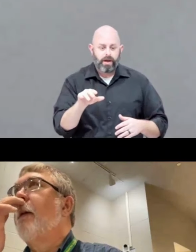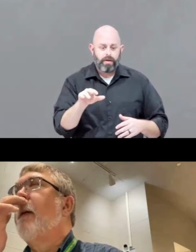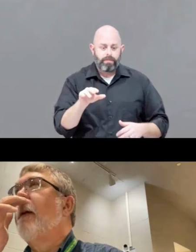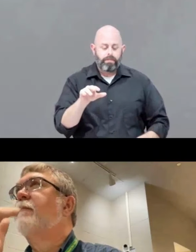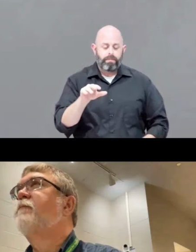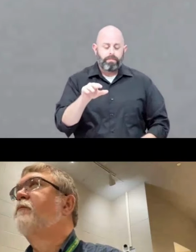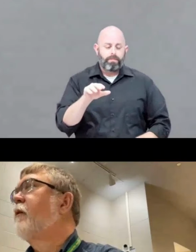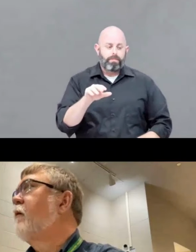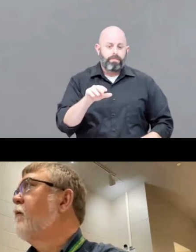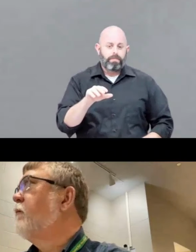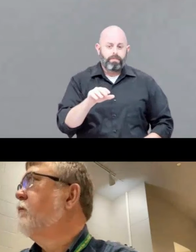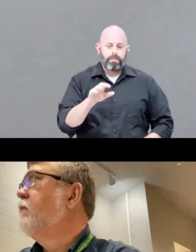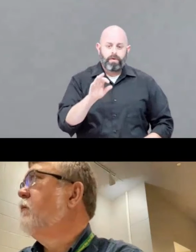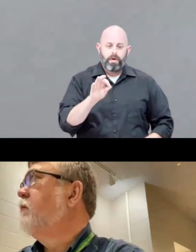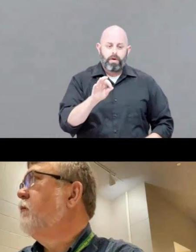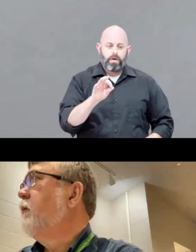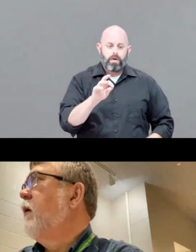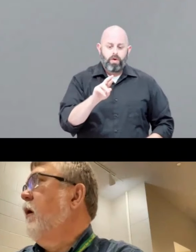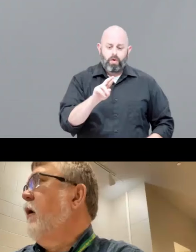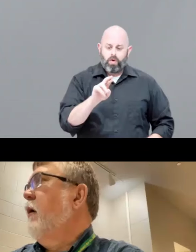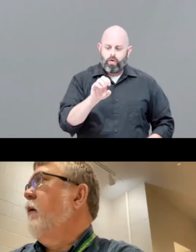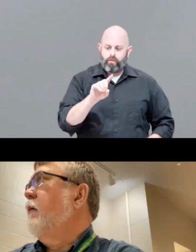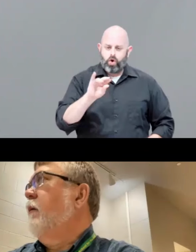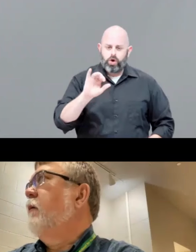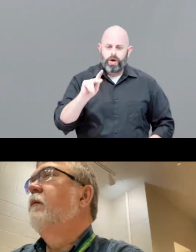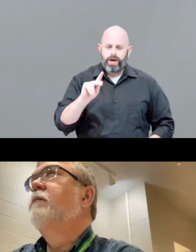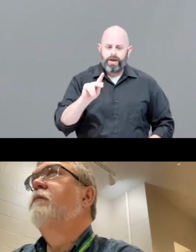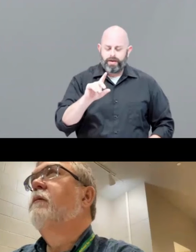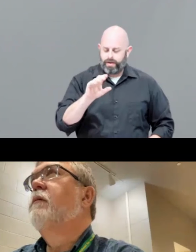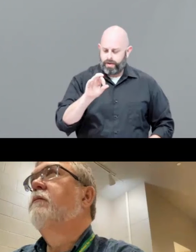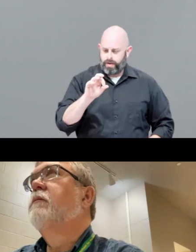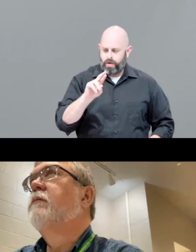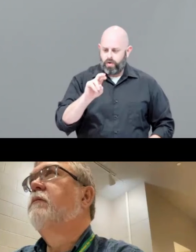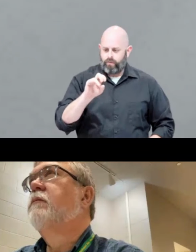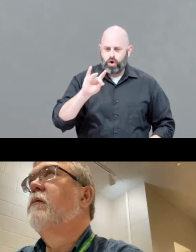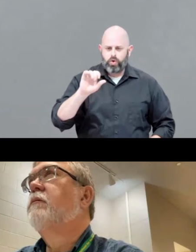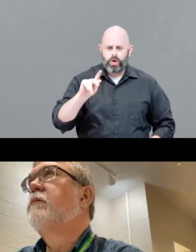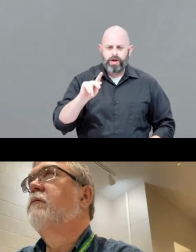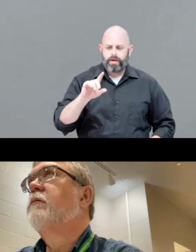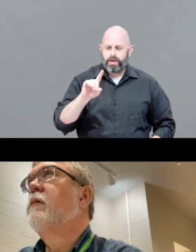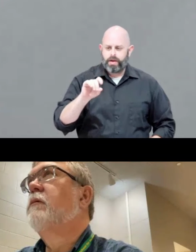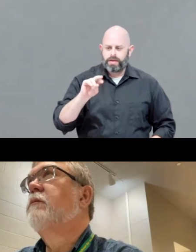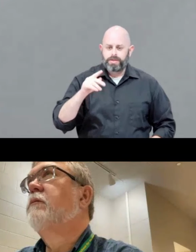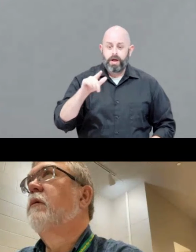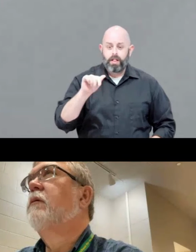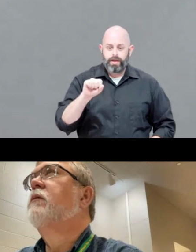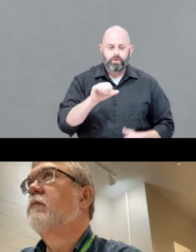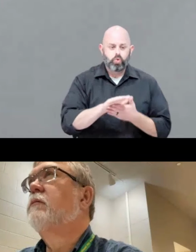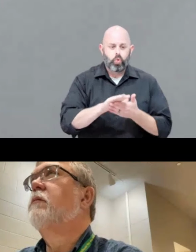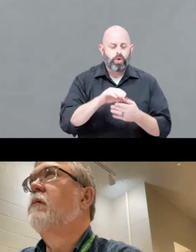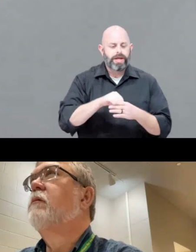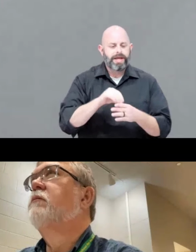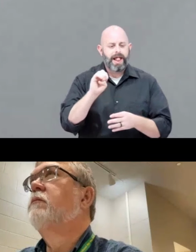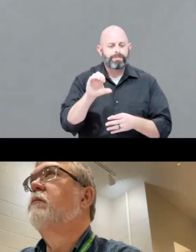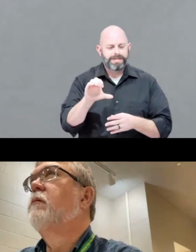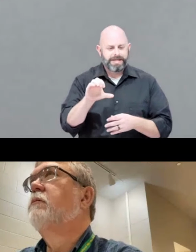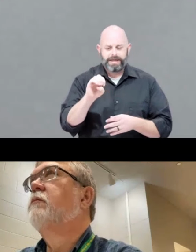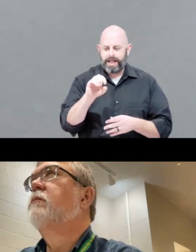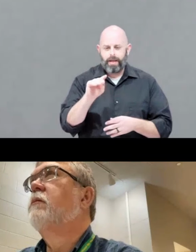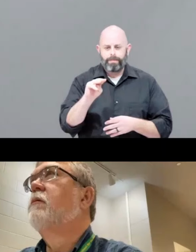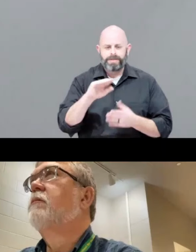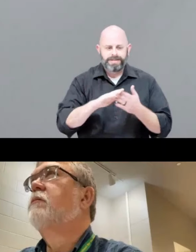it's Frederick Douglass School in Elm City that we demolished a year or two ago, built